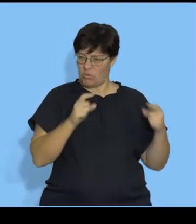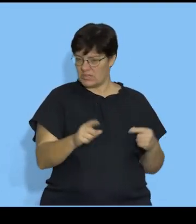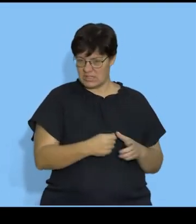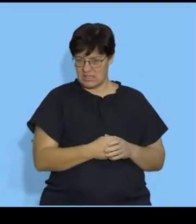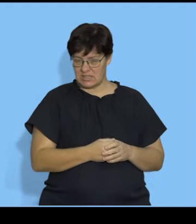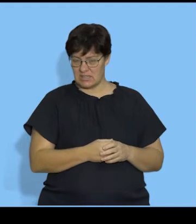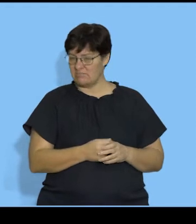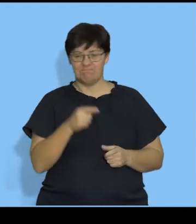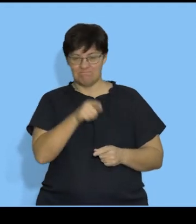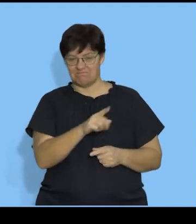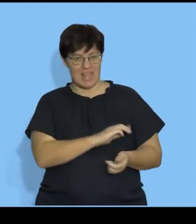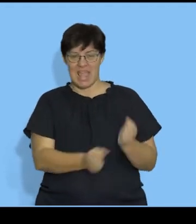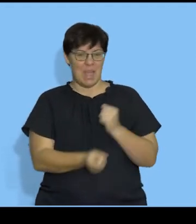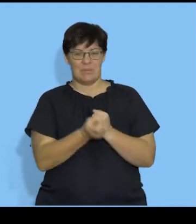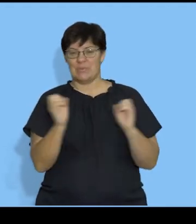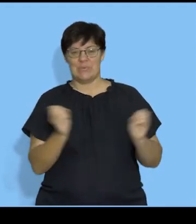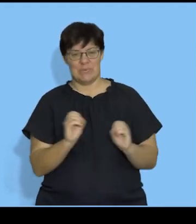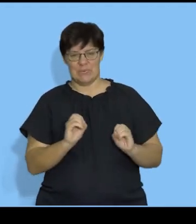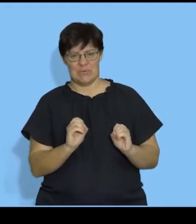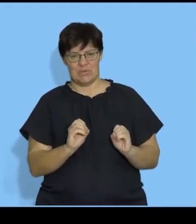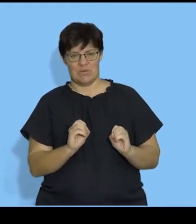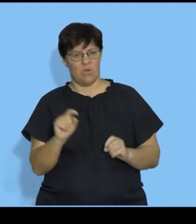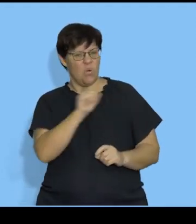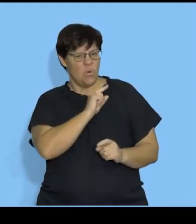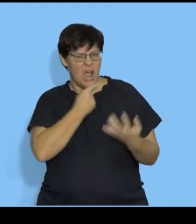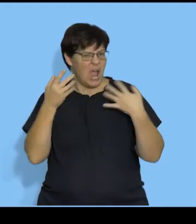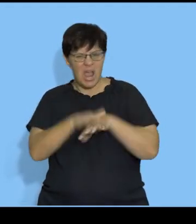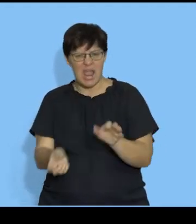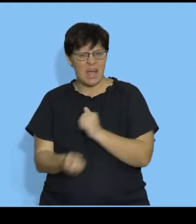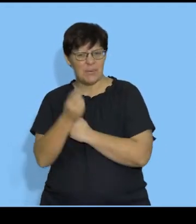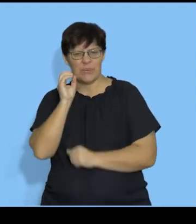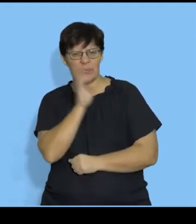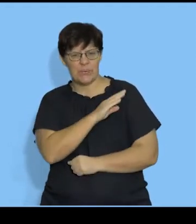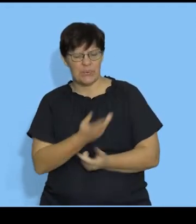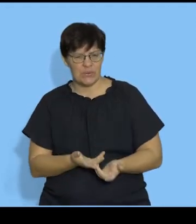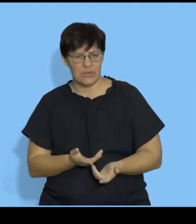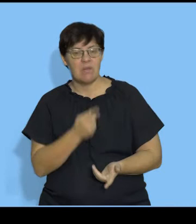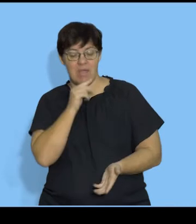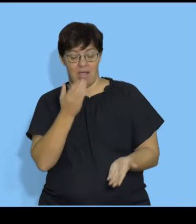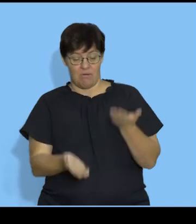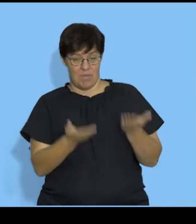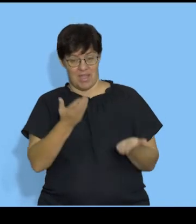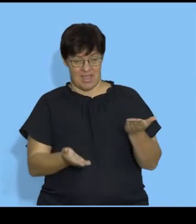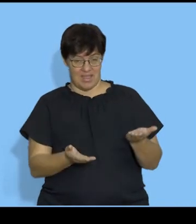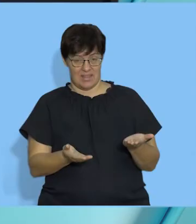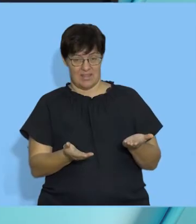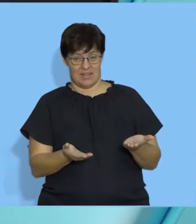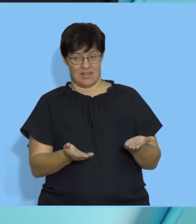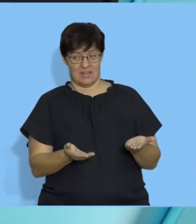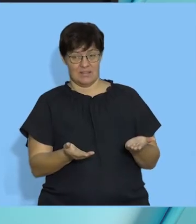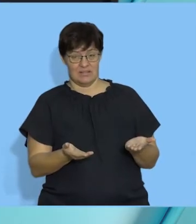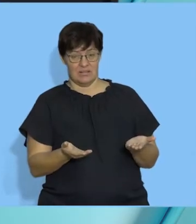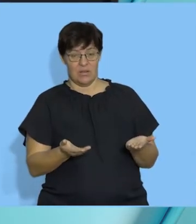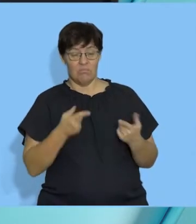will not take place. But why does this reaction not take place? Because if we compare what we call the strength